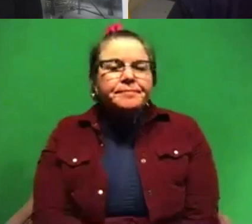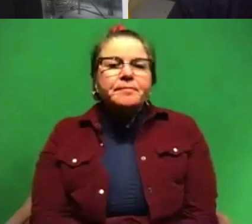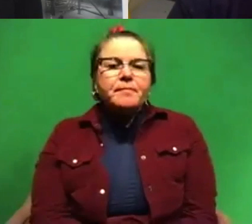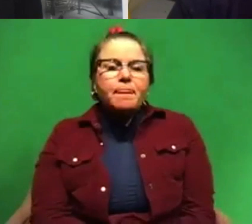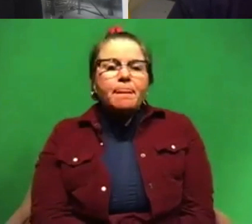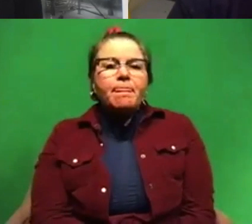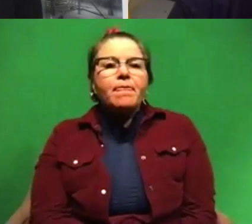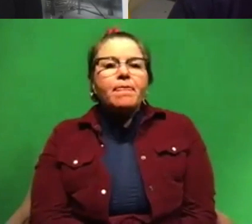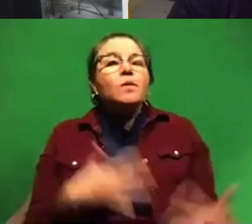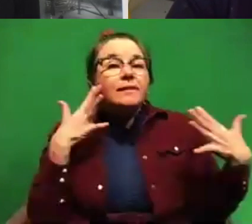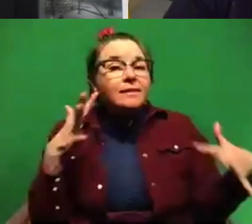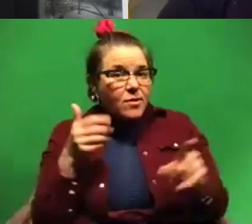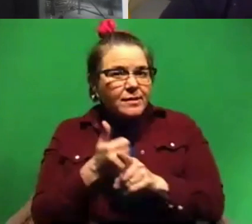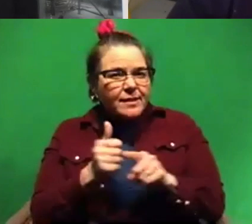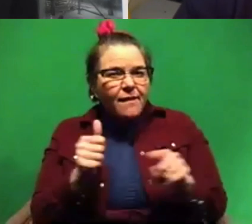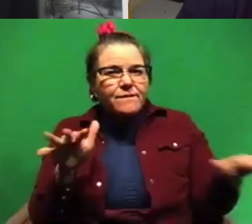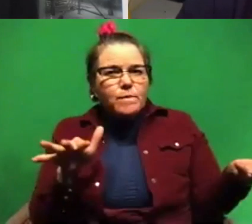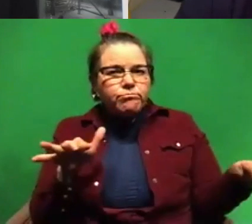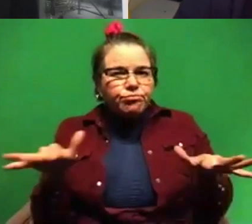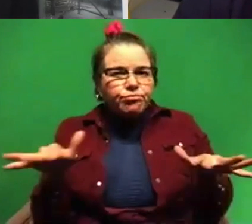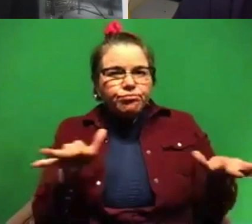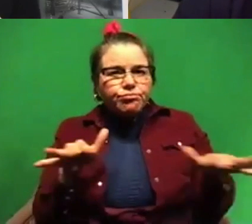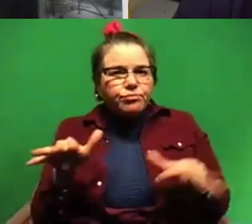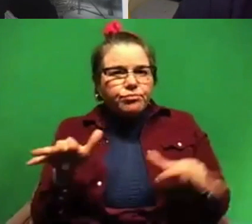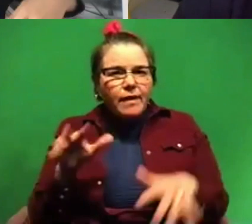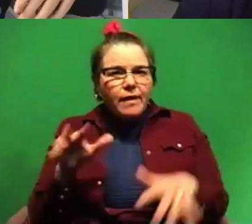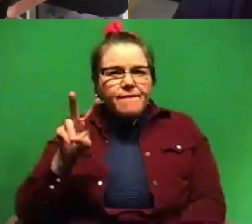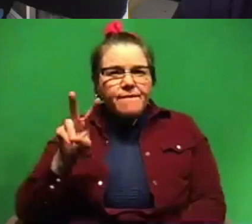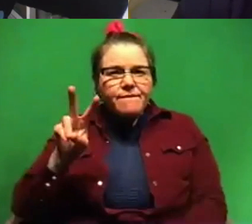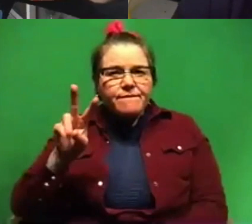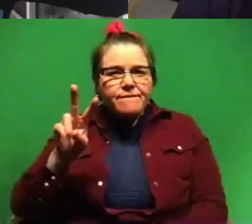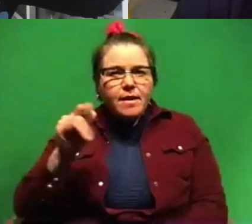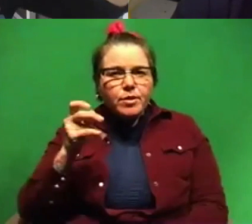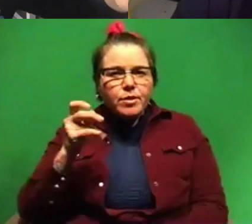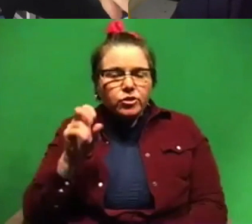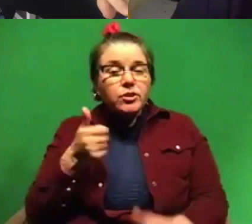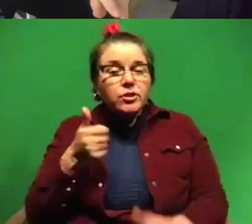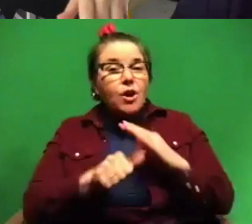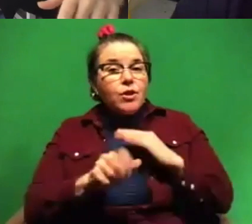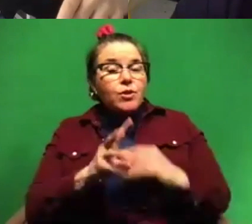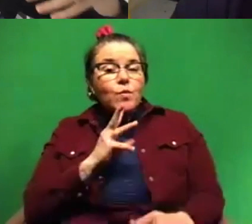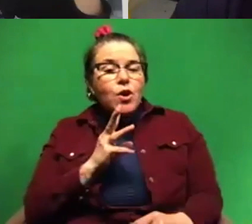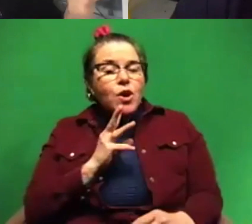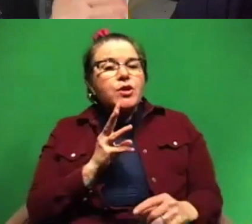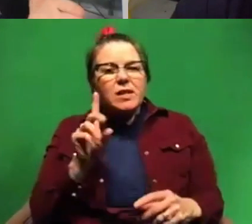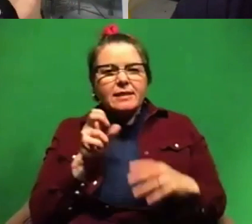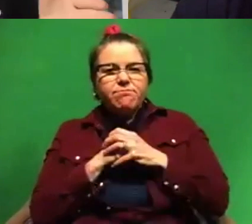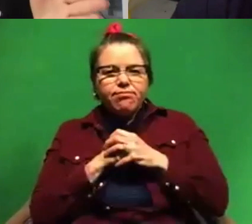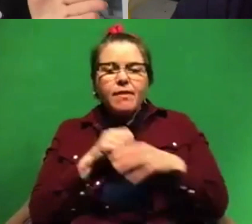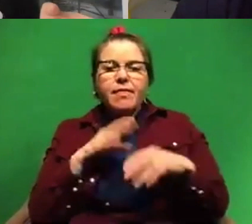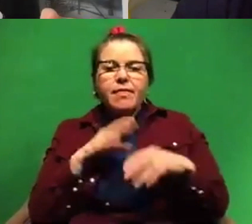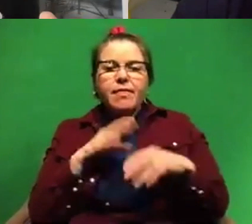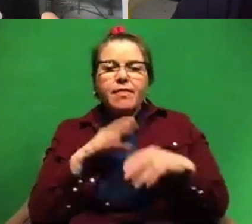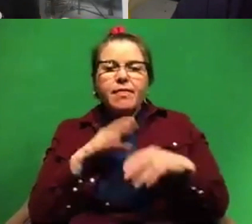underwater, it's a lot denser than in the air. So sound travels really, really fast. And this is an